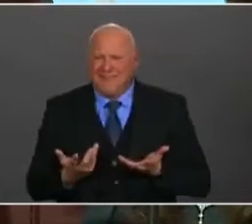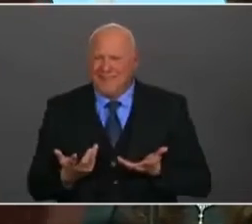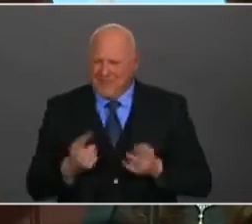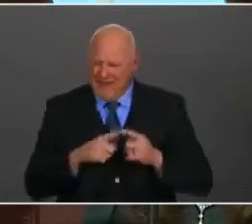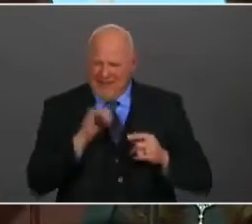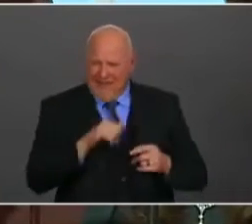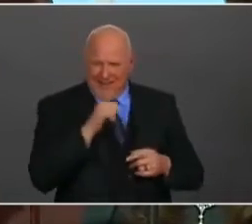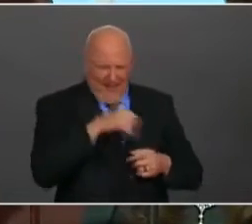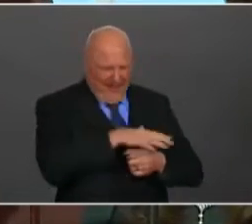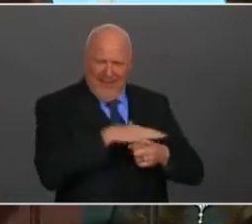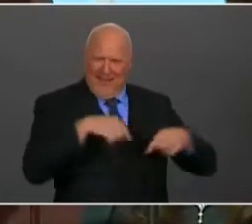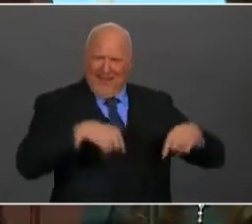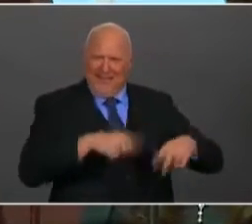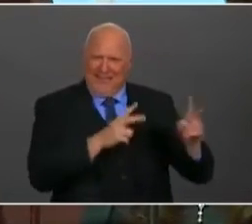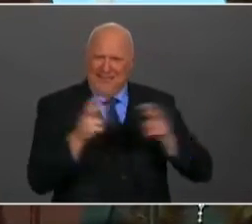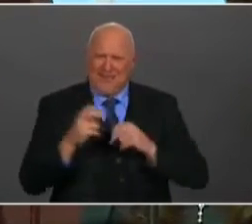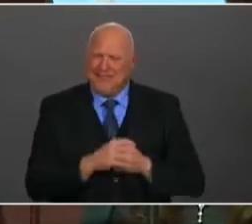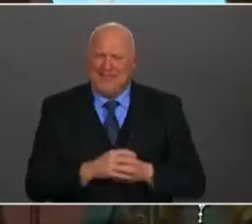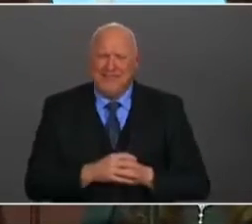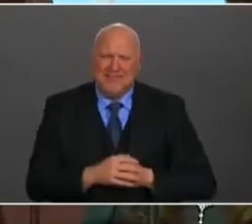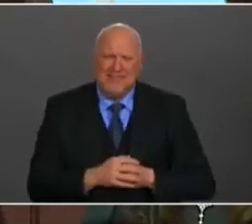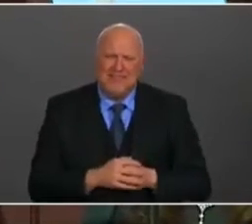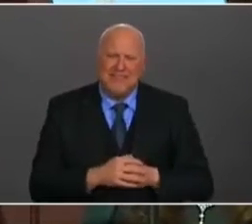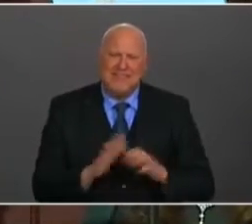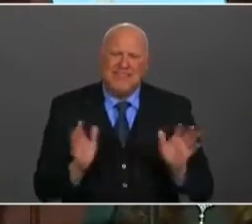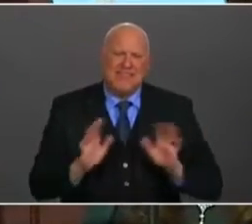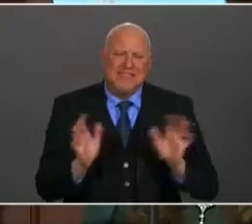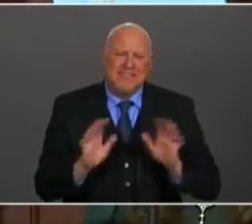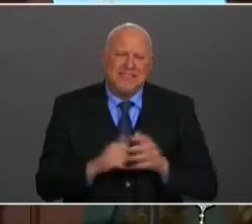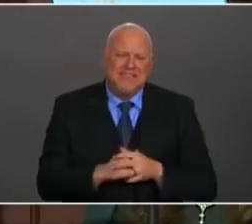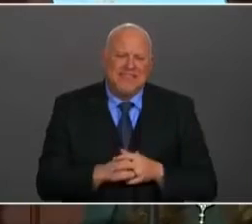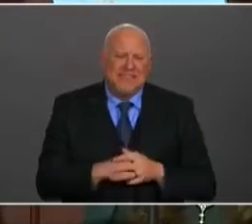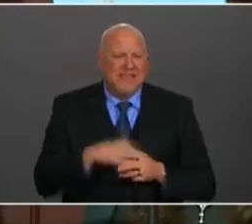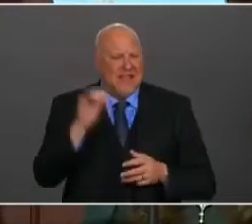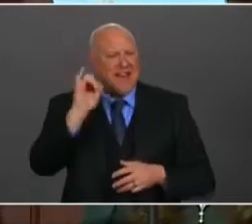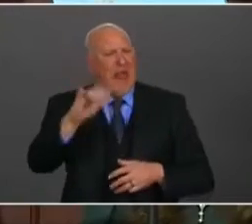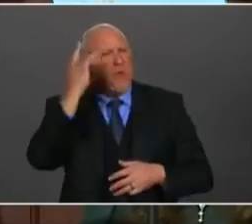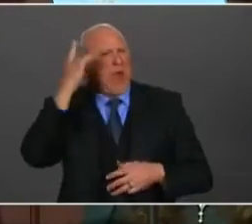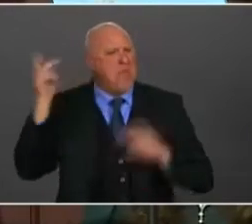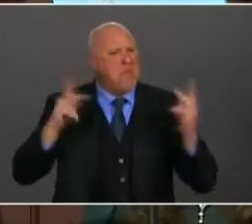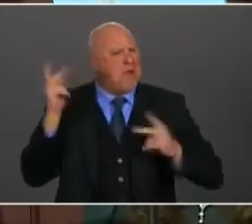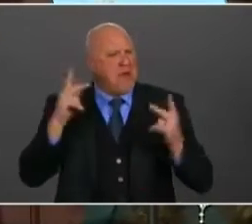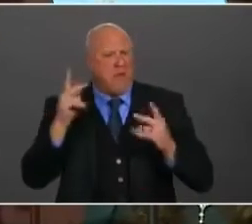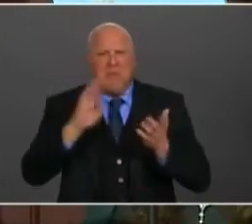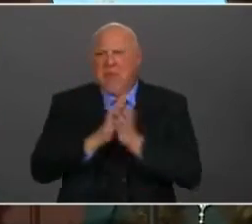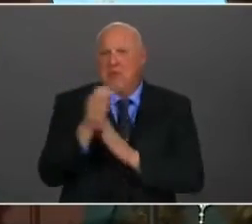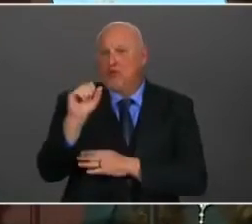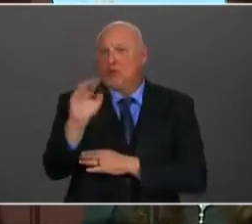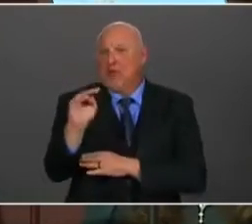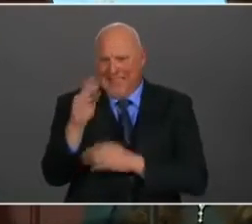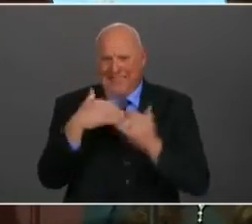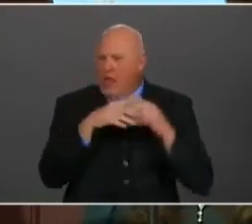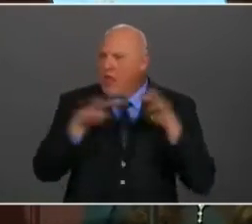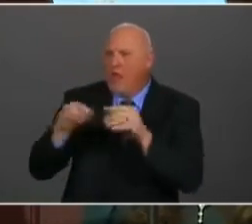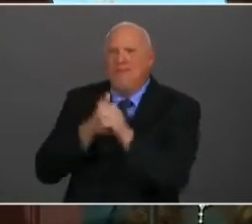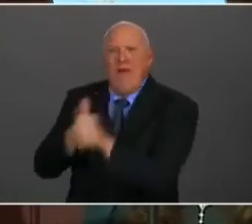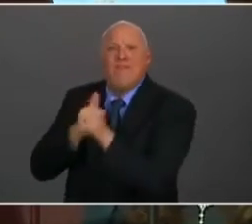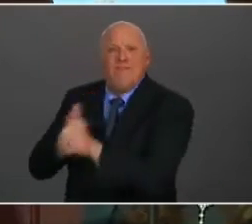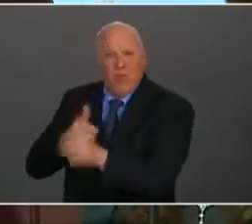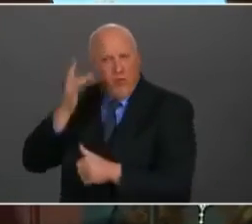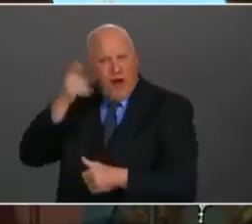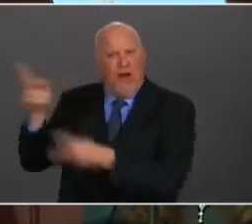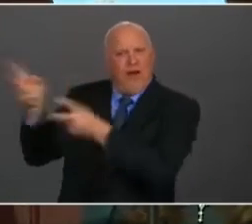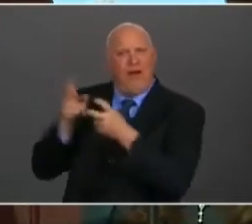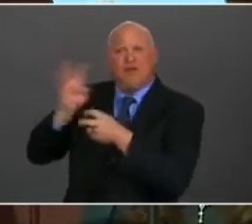likes on social media. It's also terribly destructive. And it certainly isn't leadership. But that's not